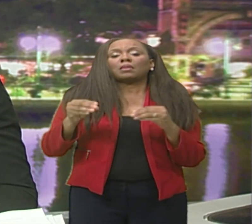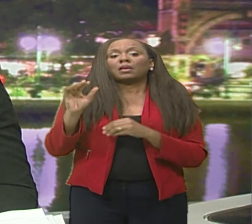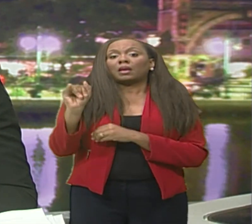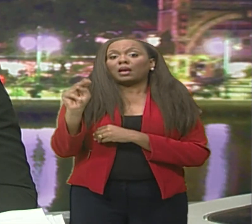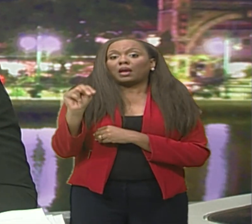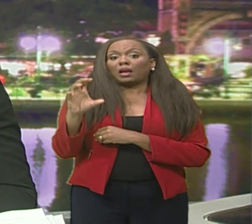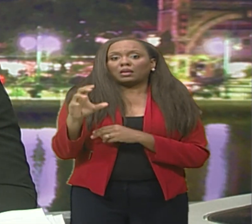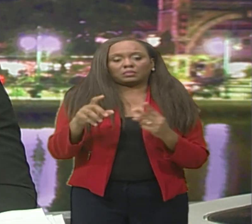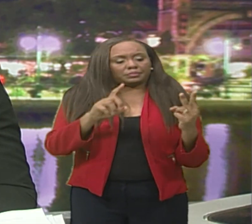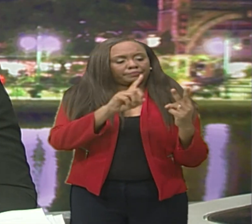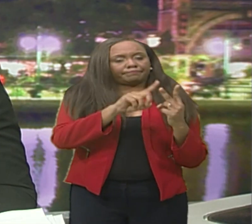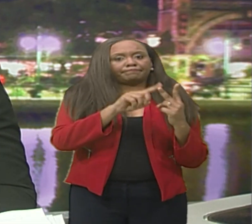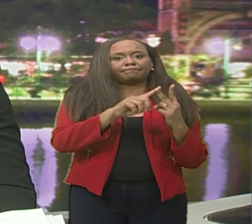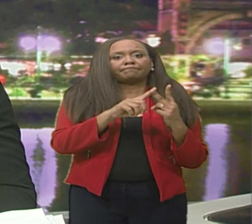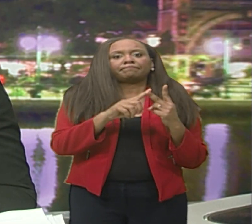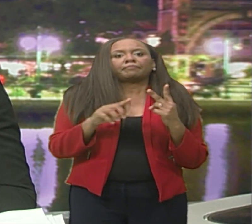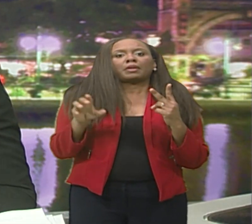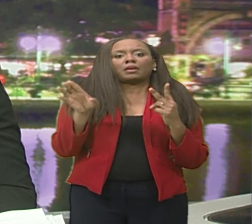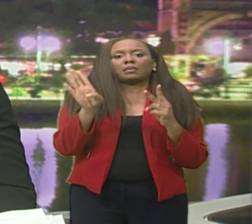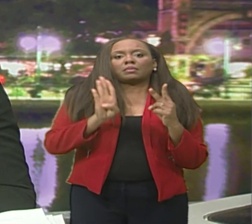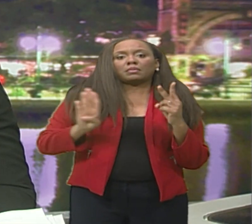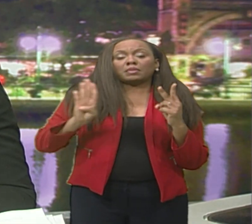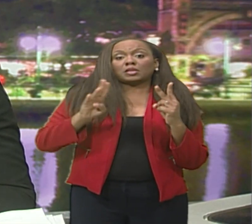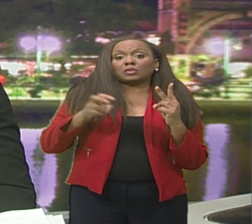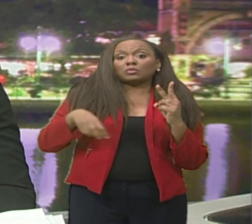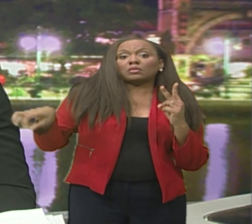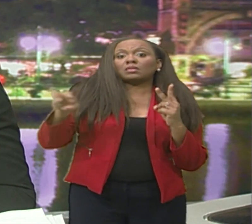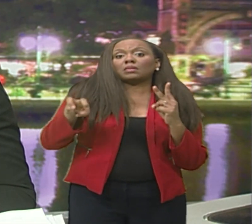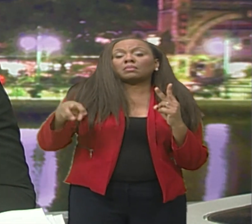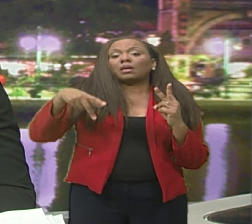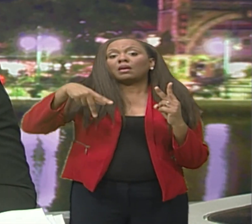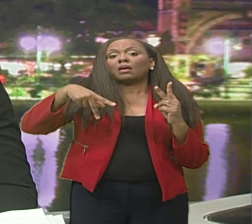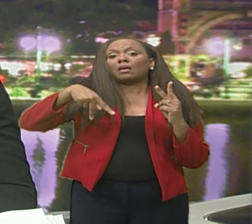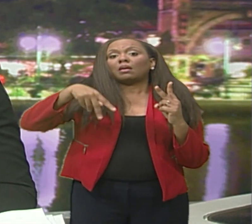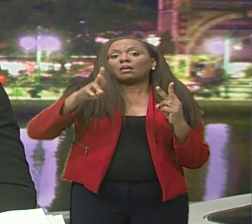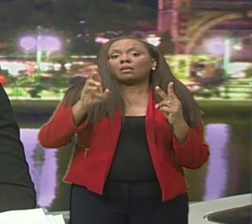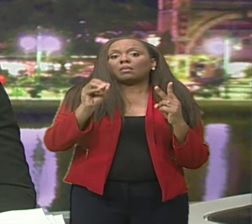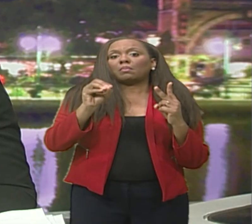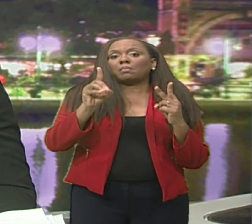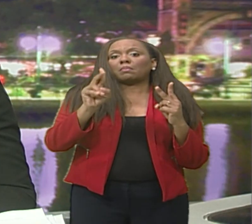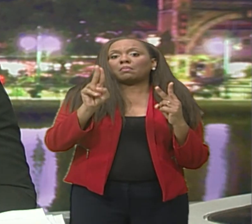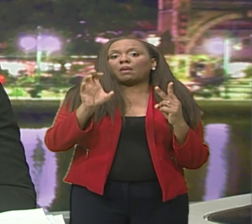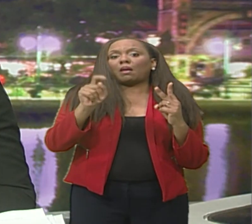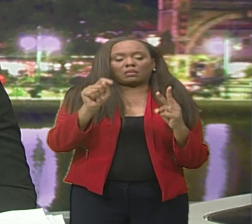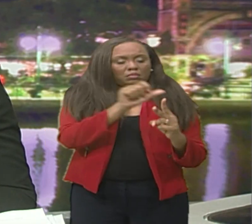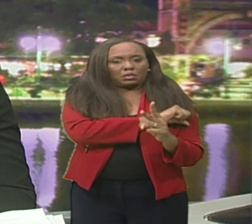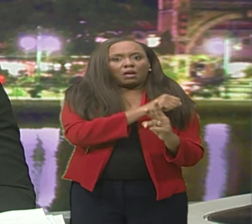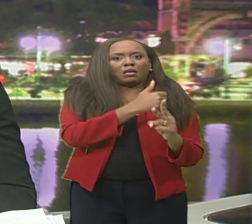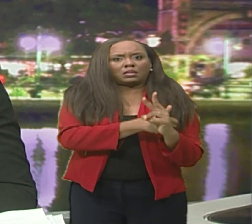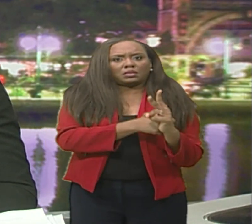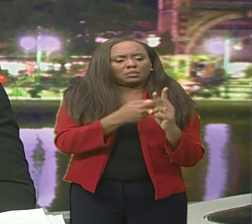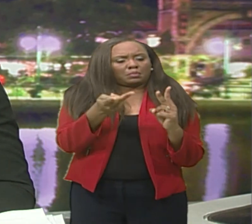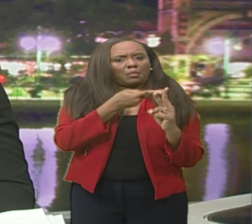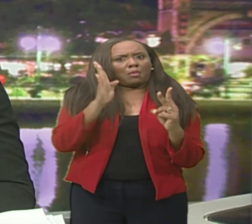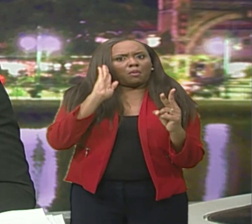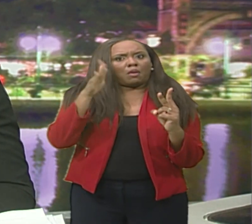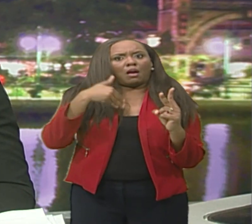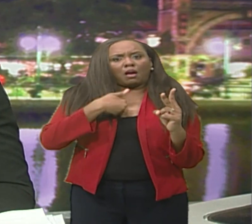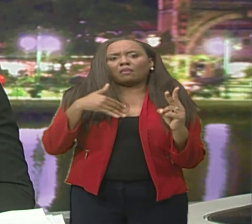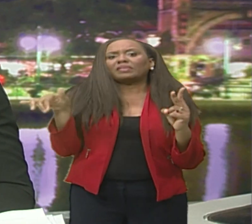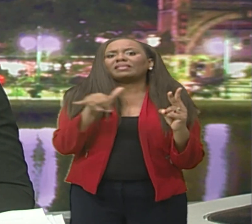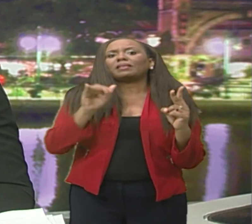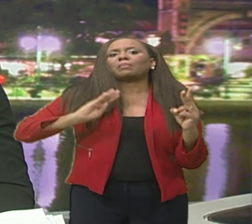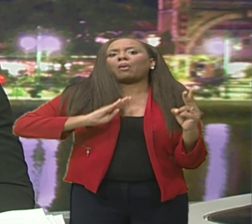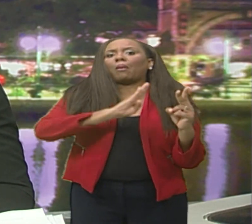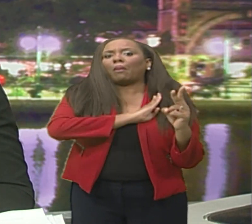The Barbados Tourism Marketing Incorporated and the Barbados Tourism Product Authority will essentially have the same board. Word of this from